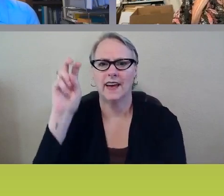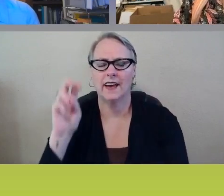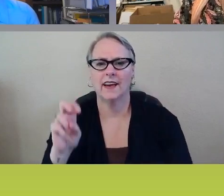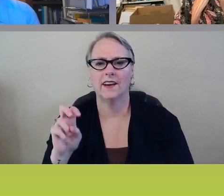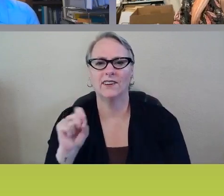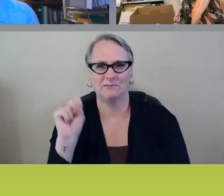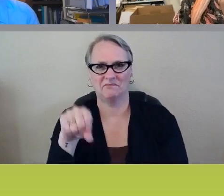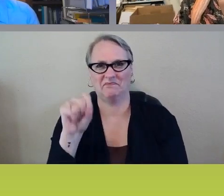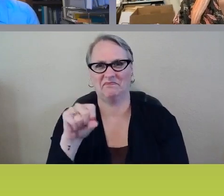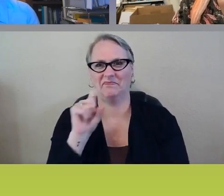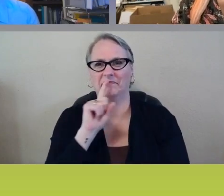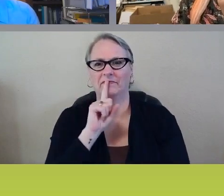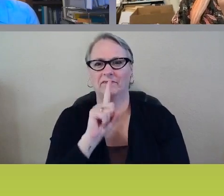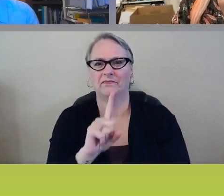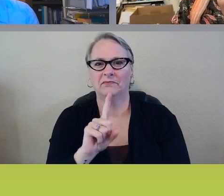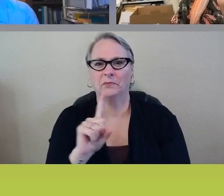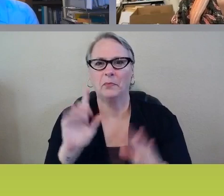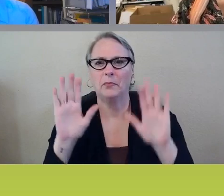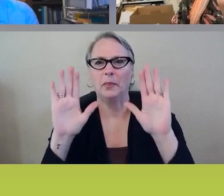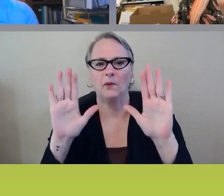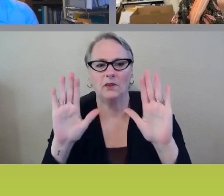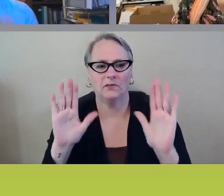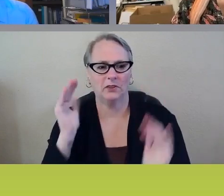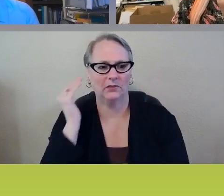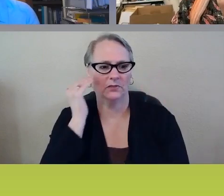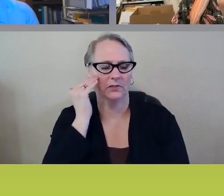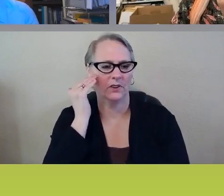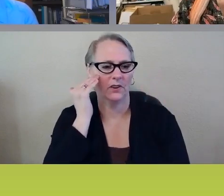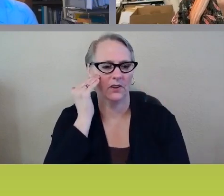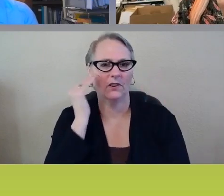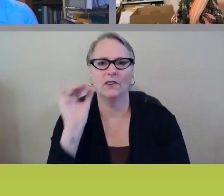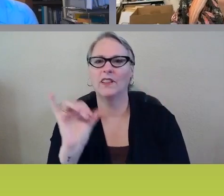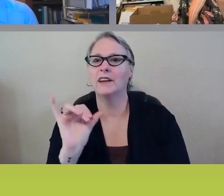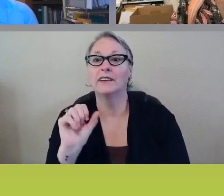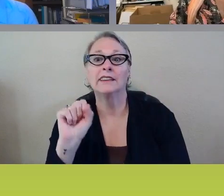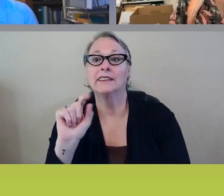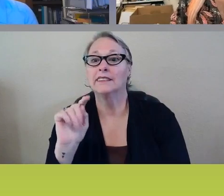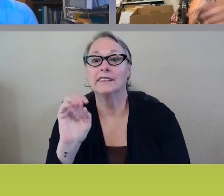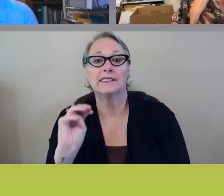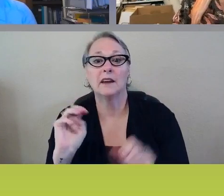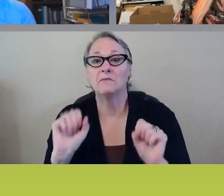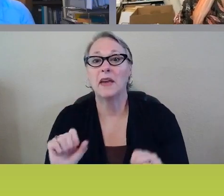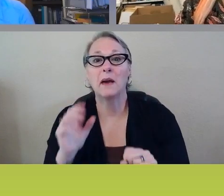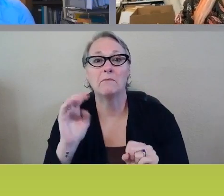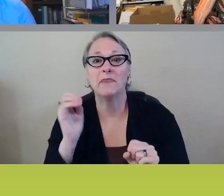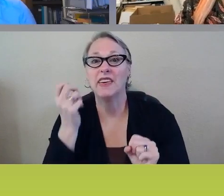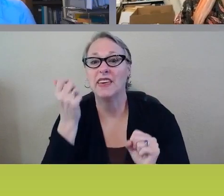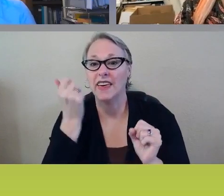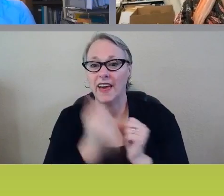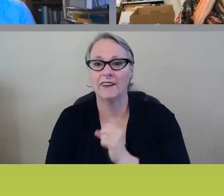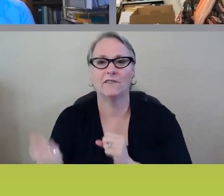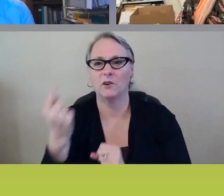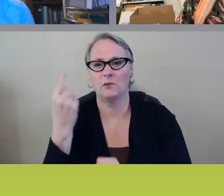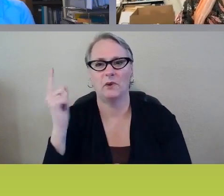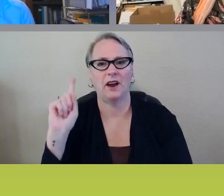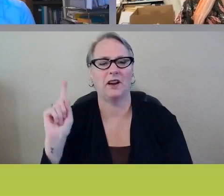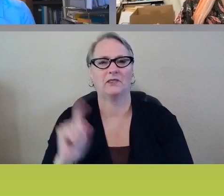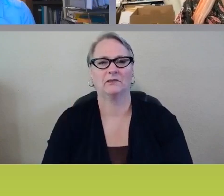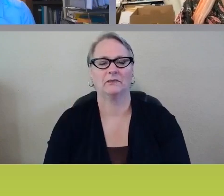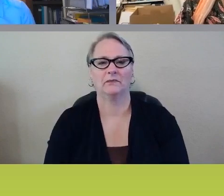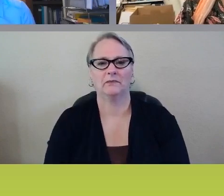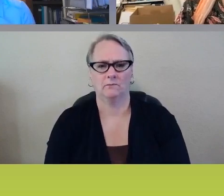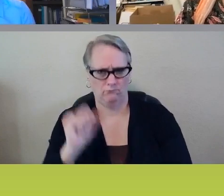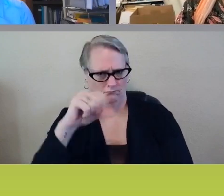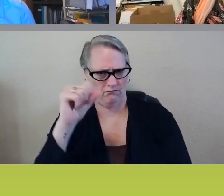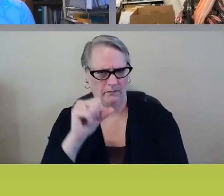That's really quite great to know, like, STEM can be everywhere. Yes, and let me tell you something, because